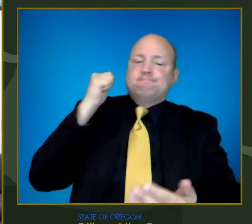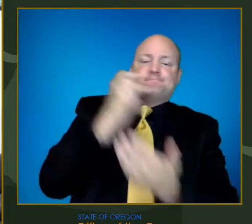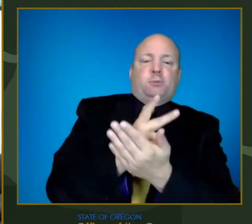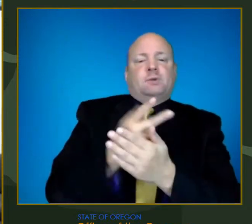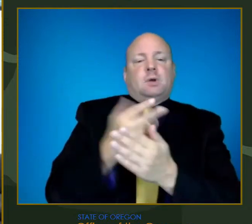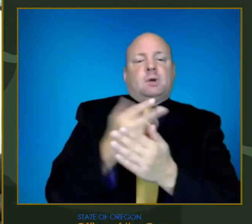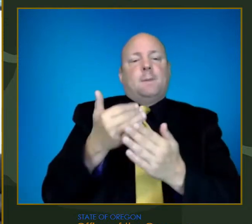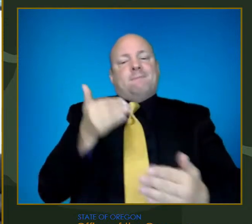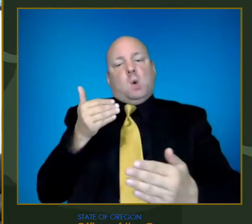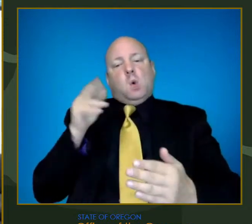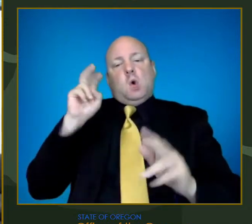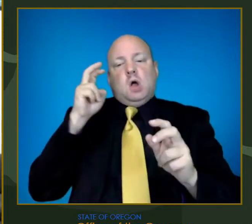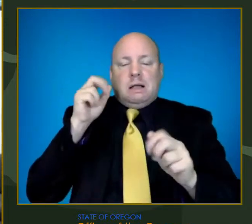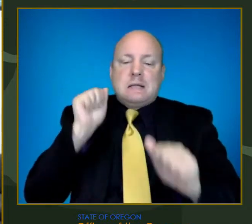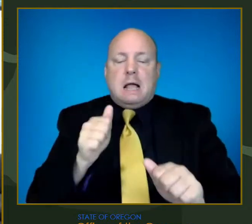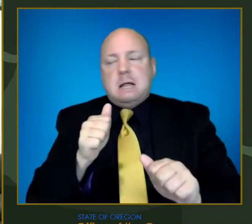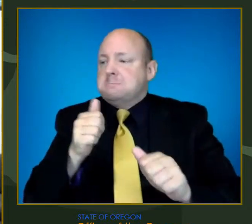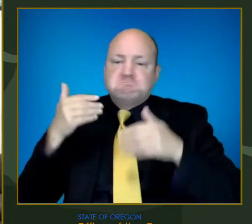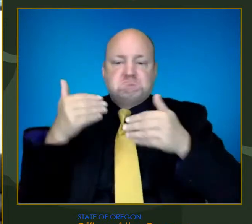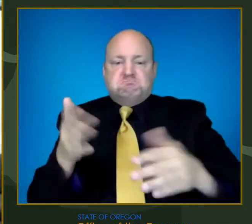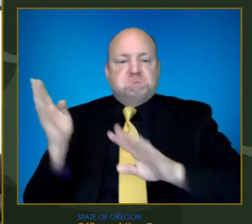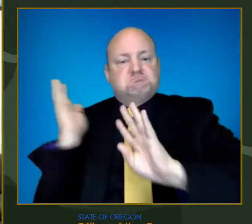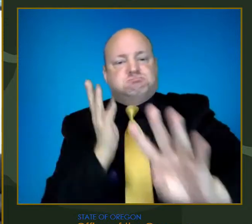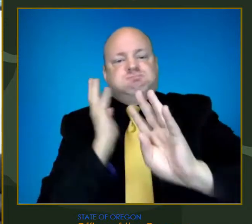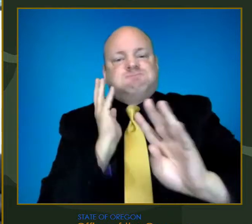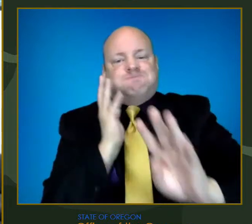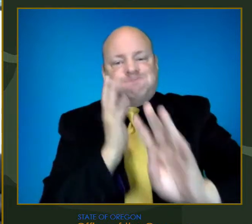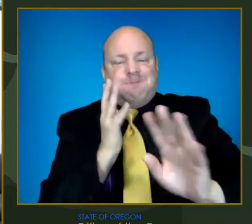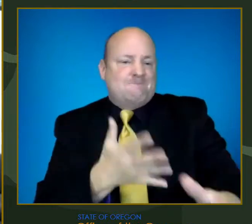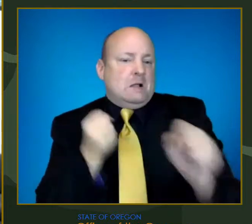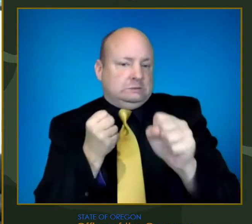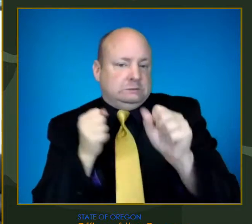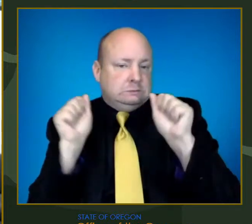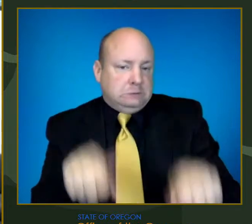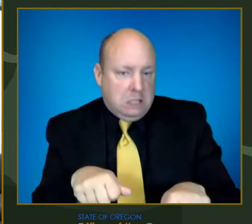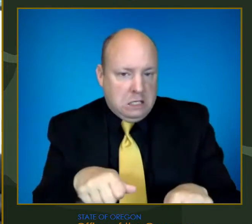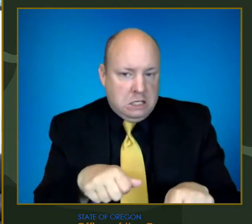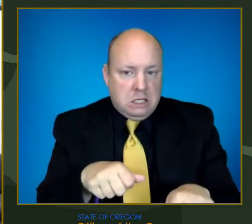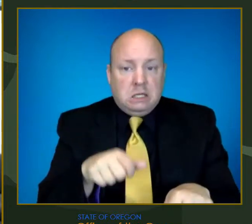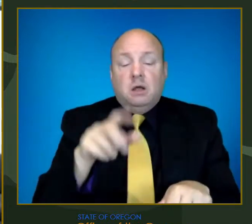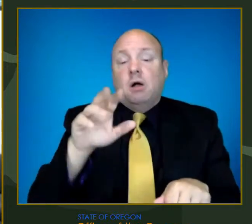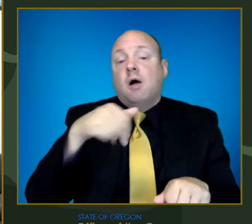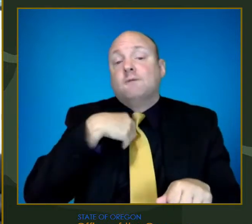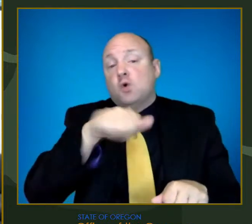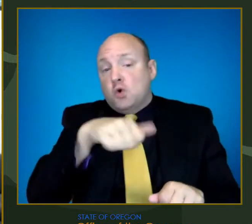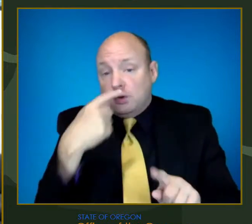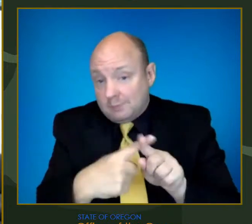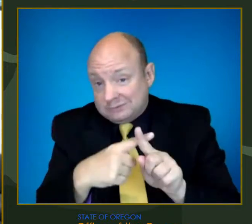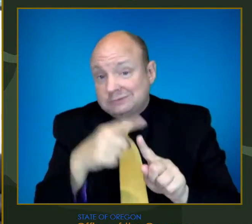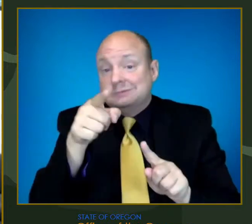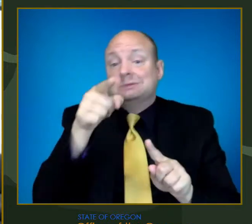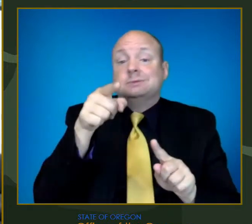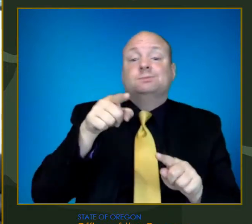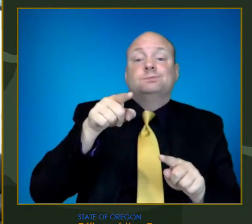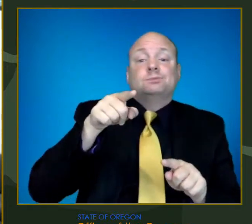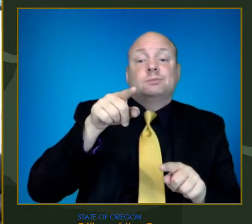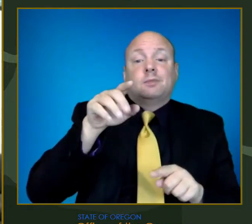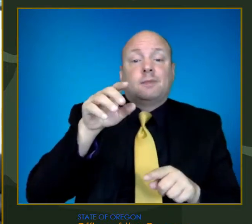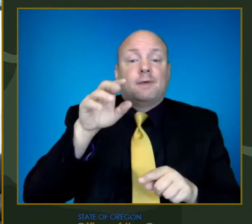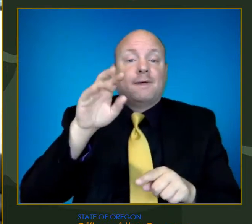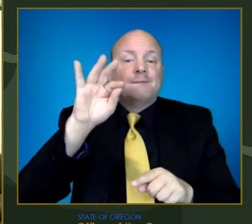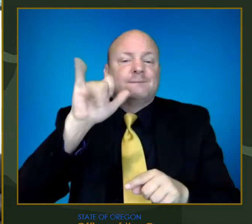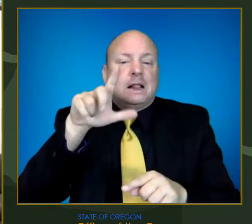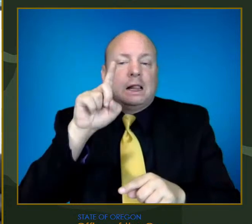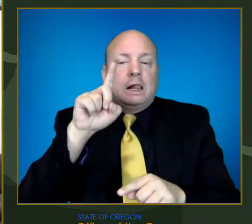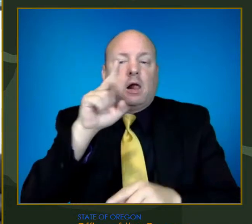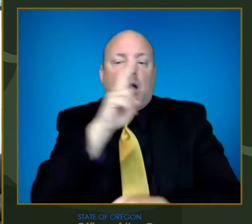Oregon continues to pursue a fully staffed field hospital from the federal government. On August 10th, OHA submitted a request to the Federal Emergency